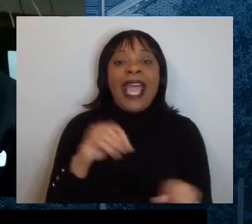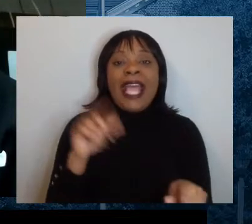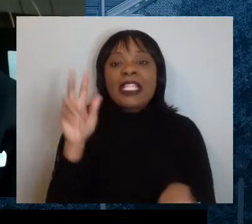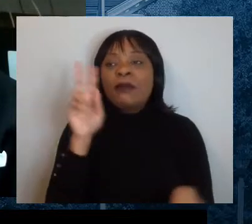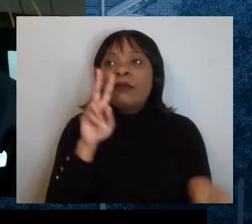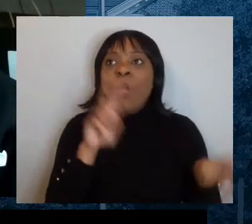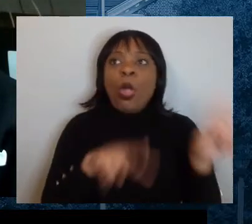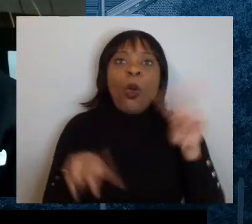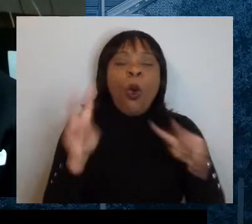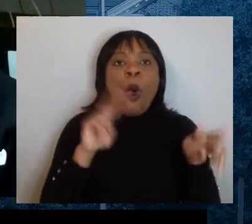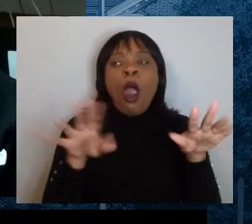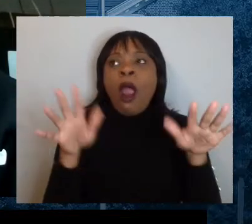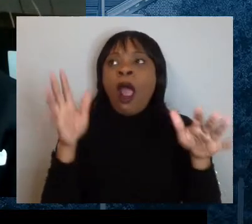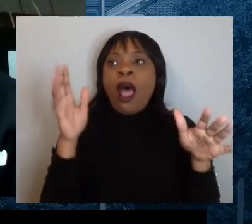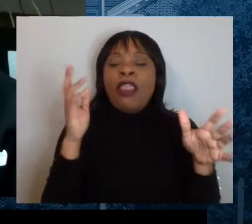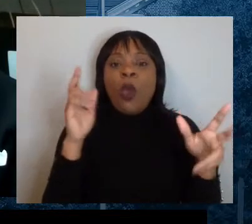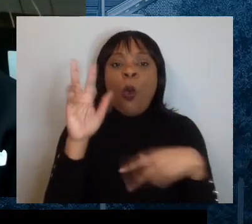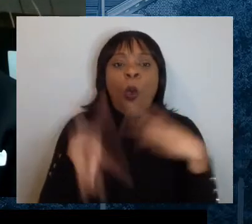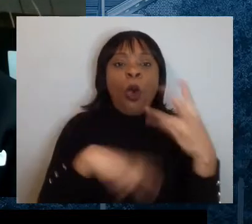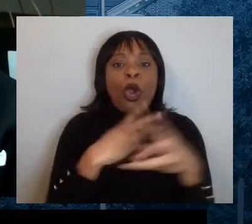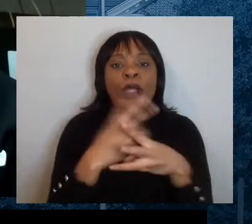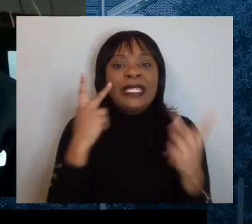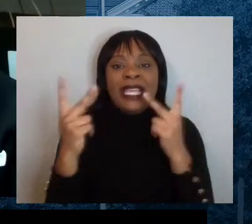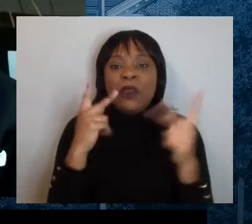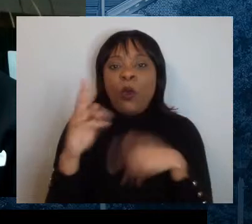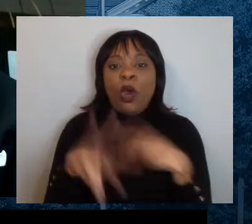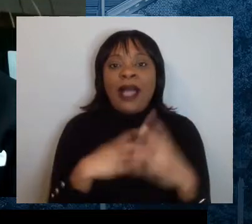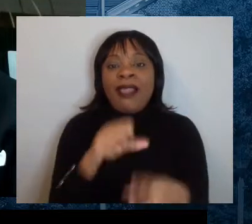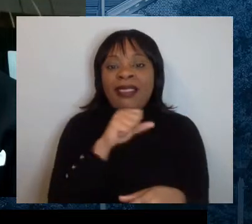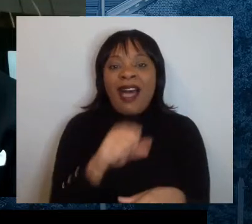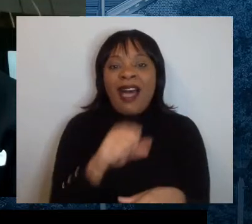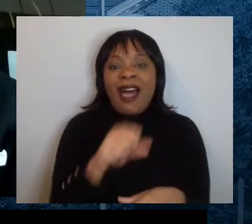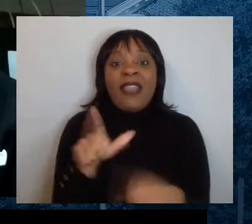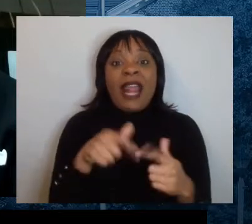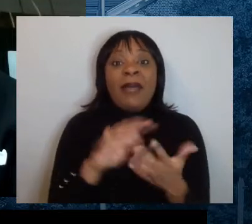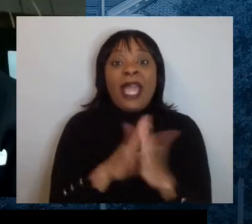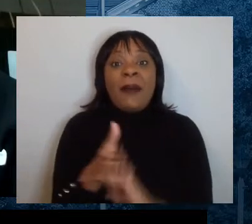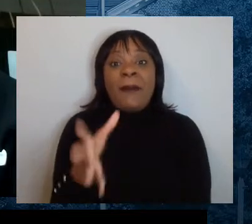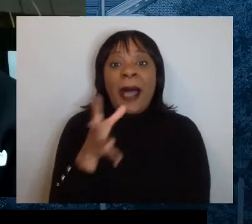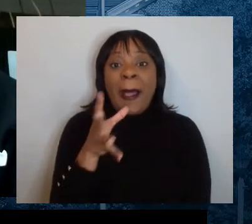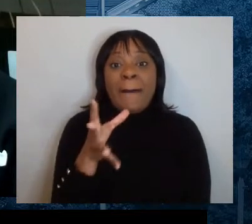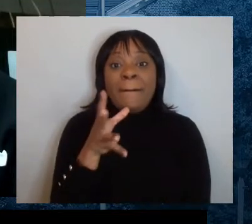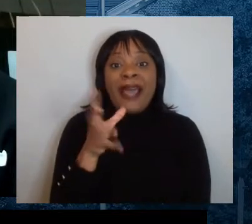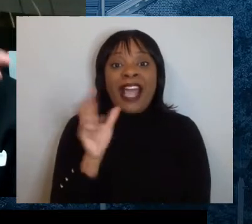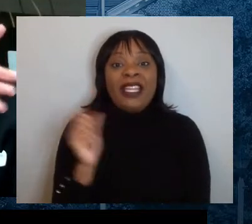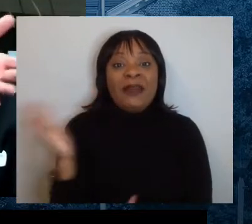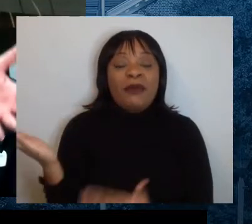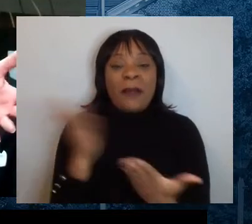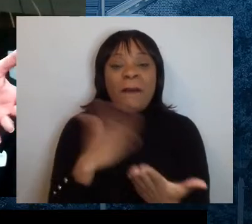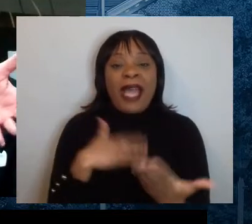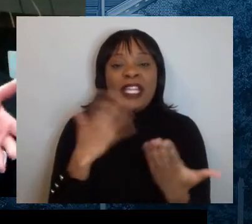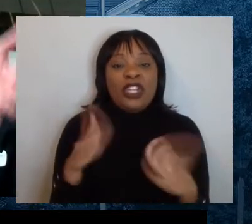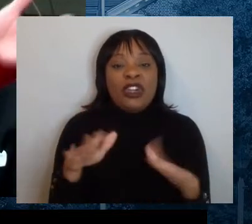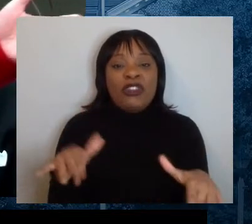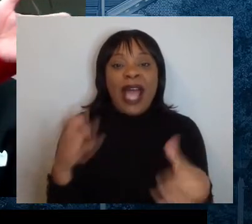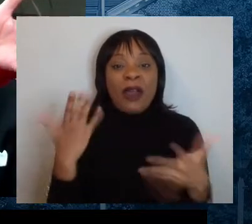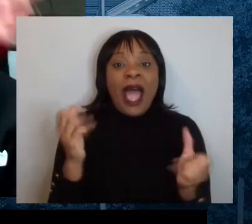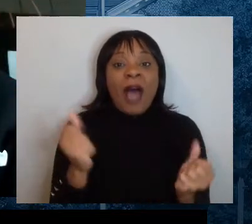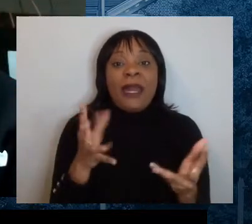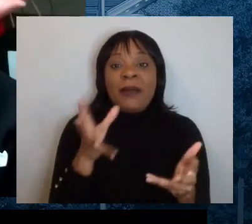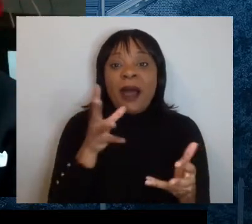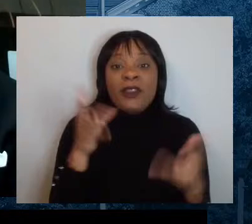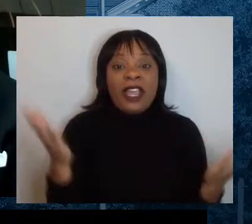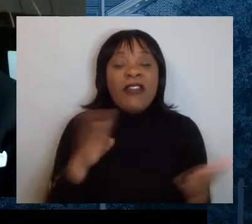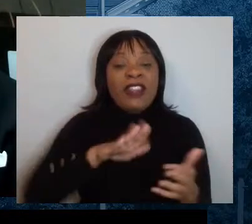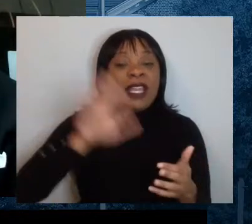world. I loved libraries. Then I became a mom. And I got to take my kids. I don't know how many moms are in the house. Raise your hand if